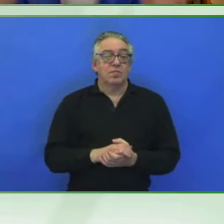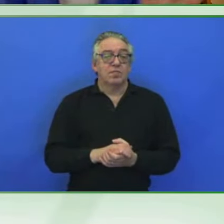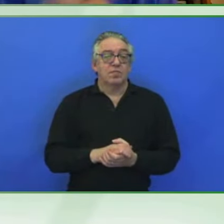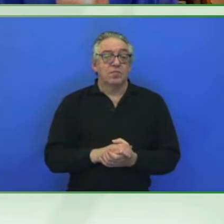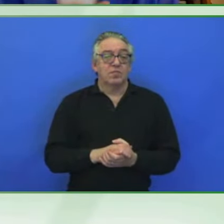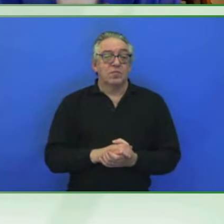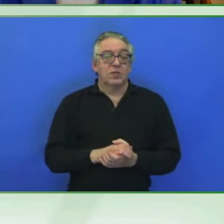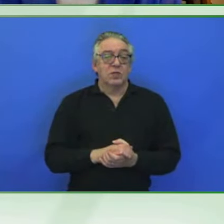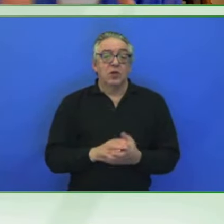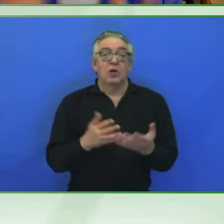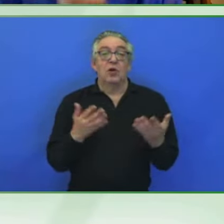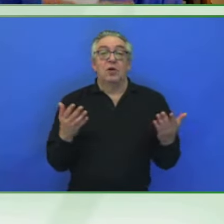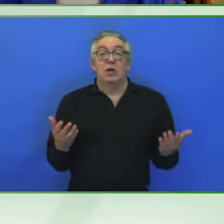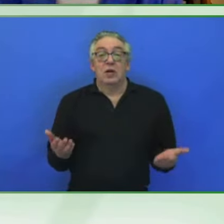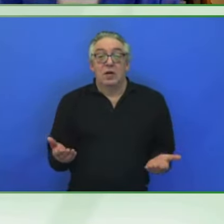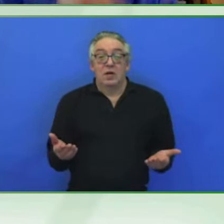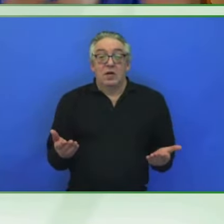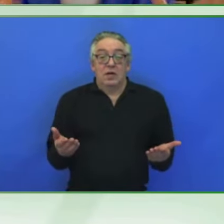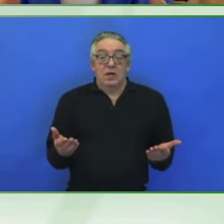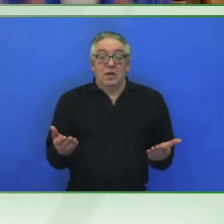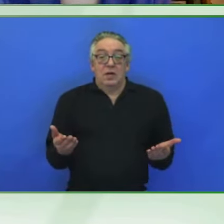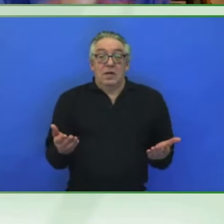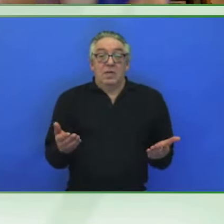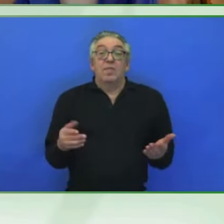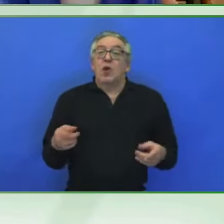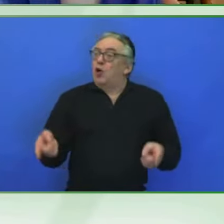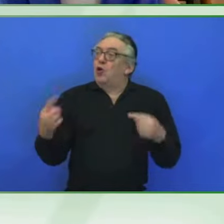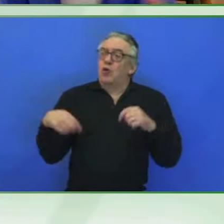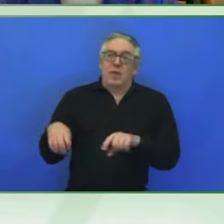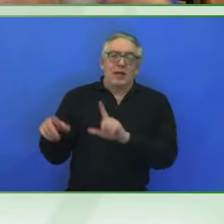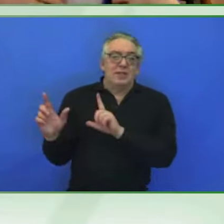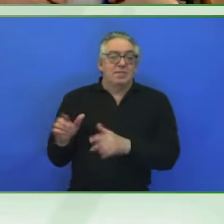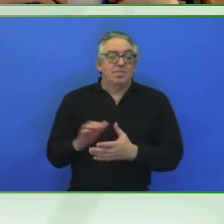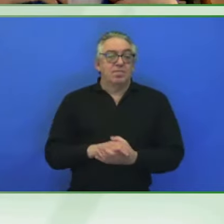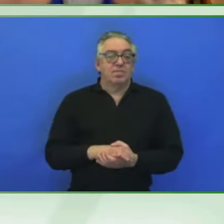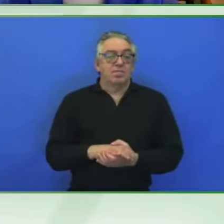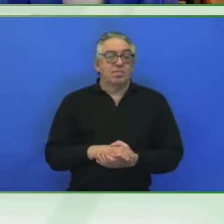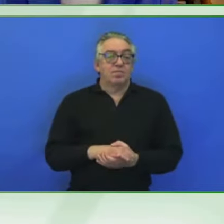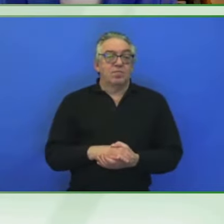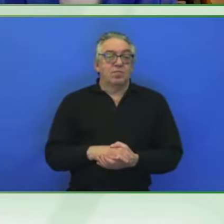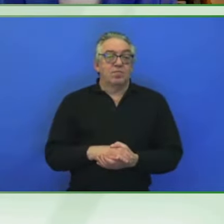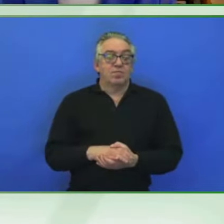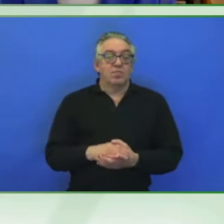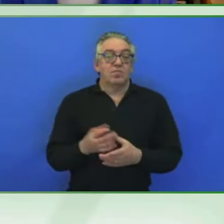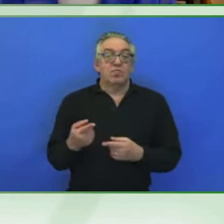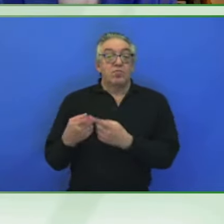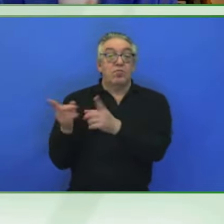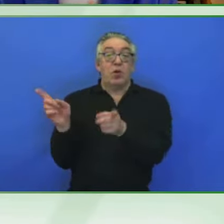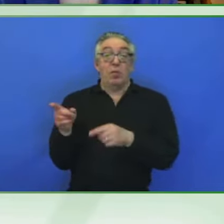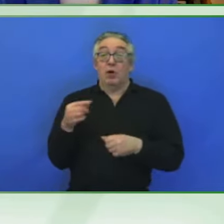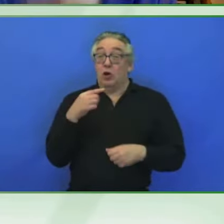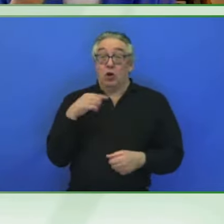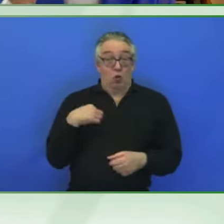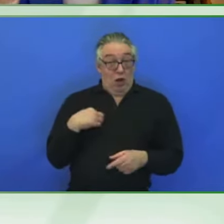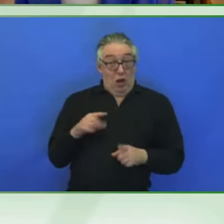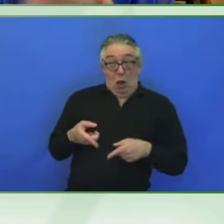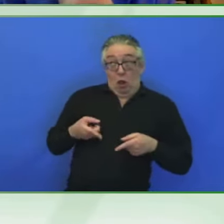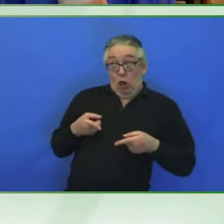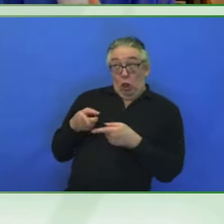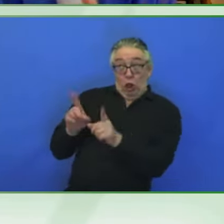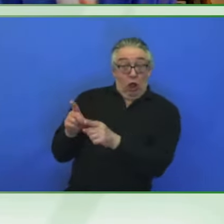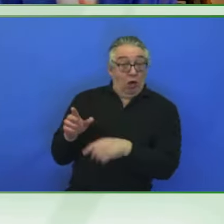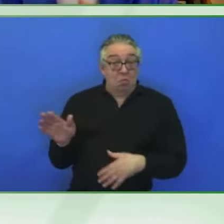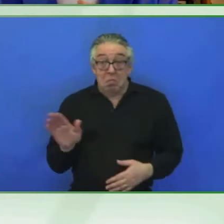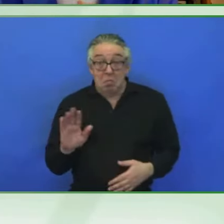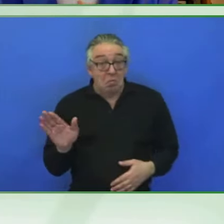people, next slide please. People are saying it was positive. We'd actually read the materials. So the